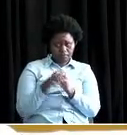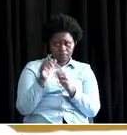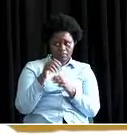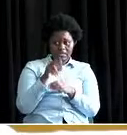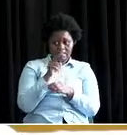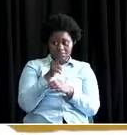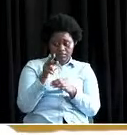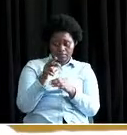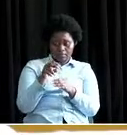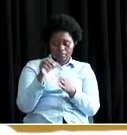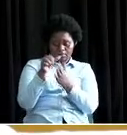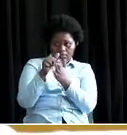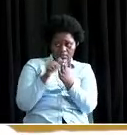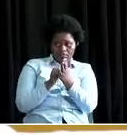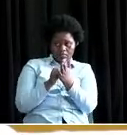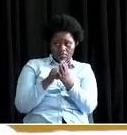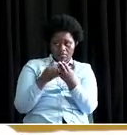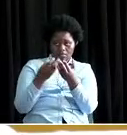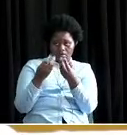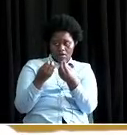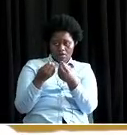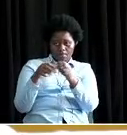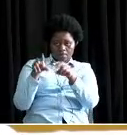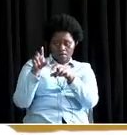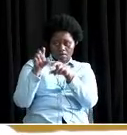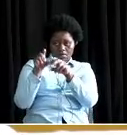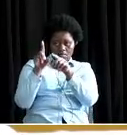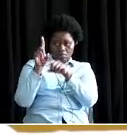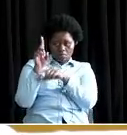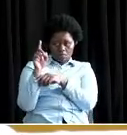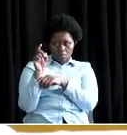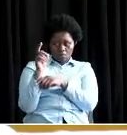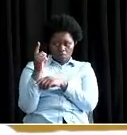supplementary agenda is item number 1.